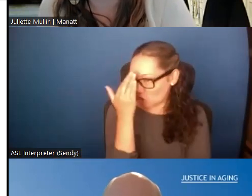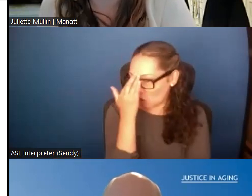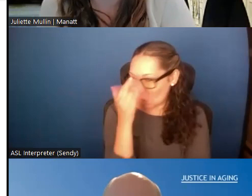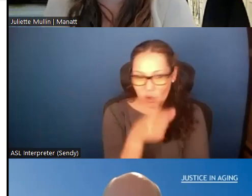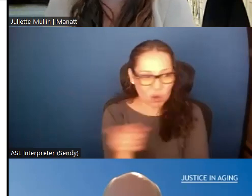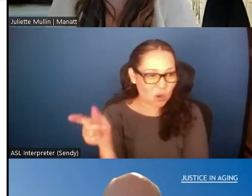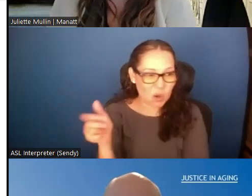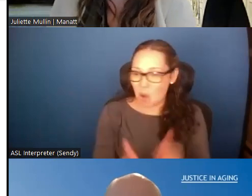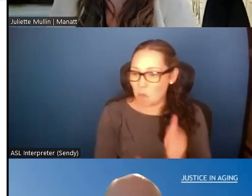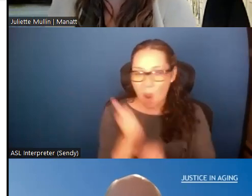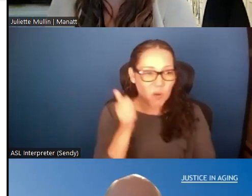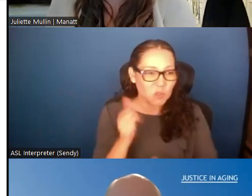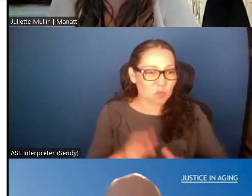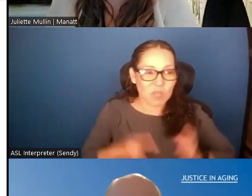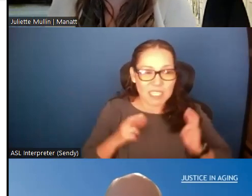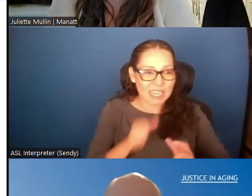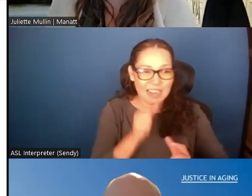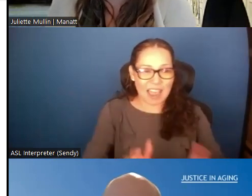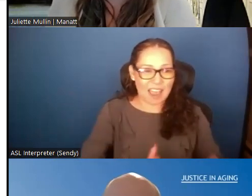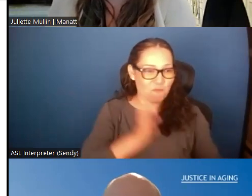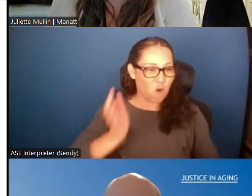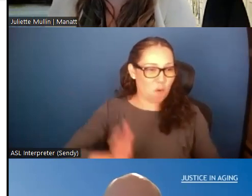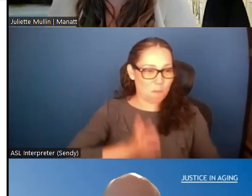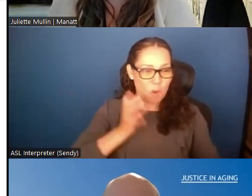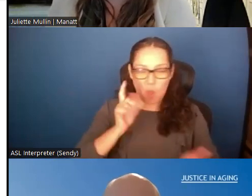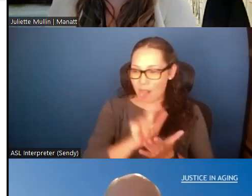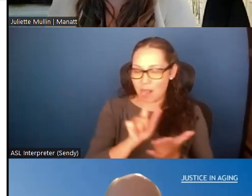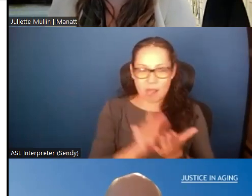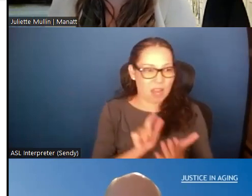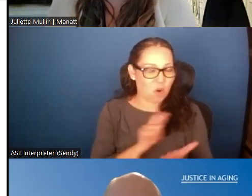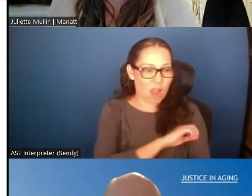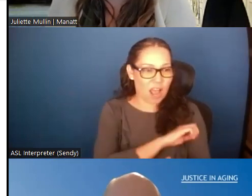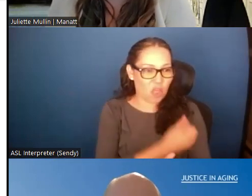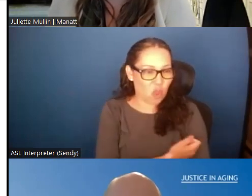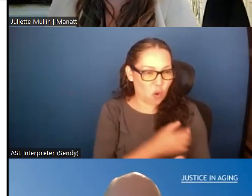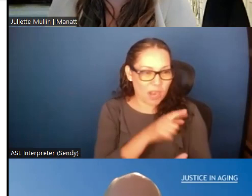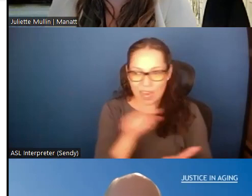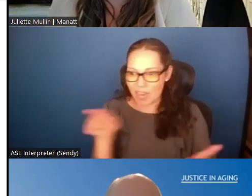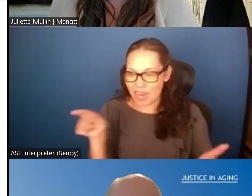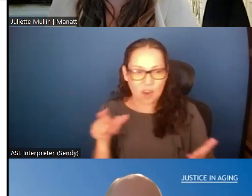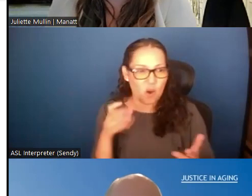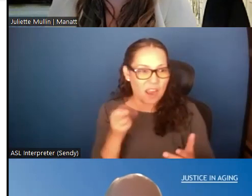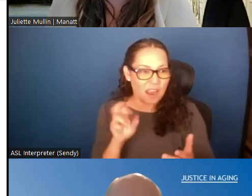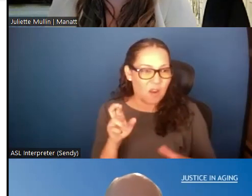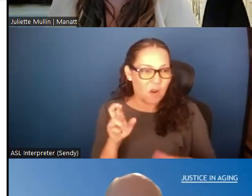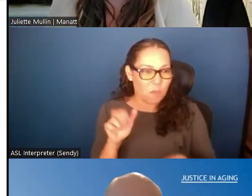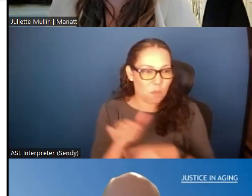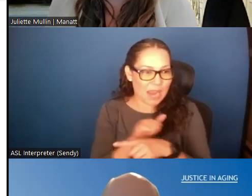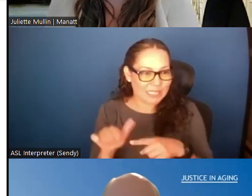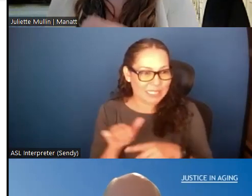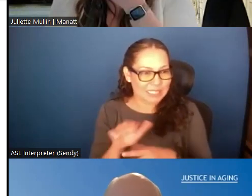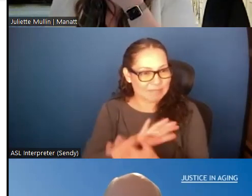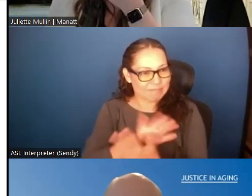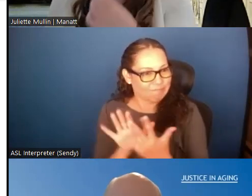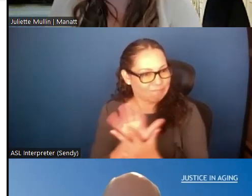formal, there's not someone with formal legal authority, and in practice, the system runs to a